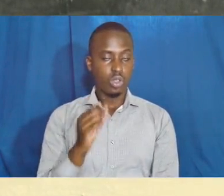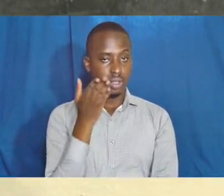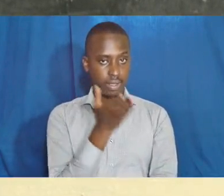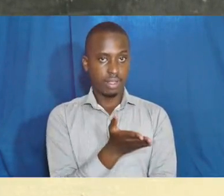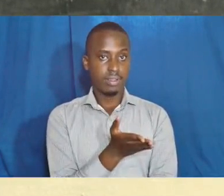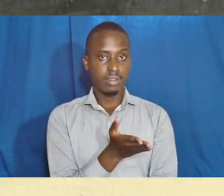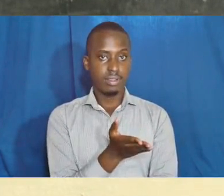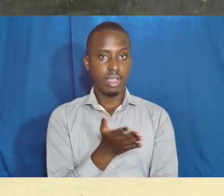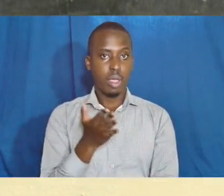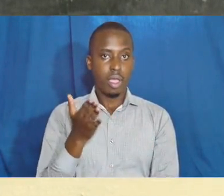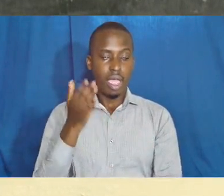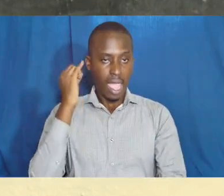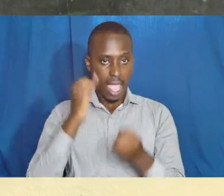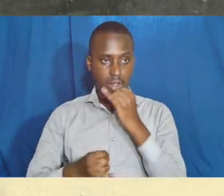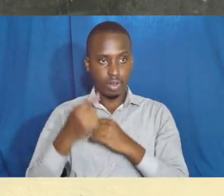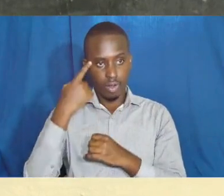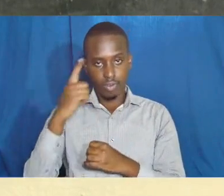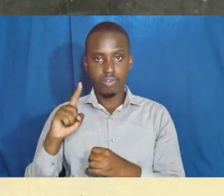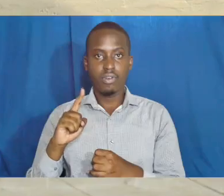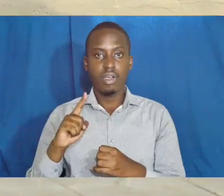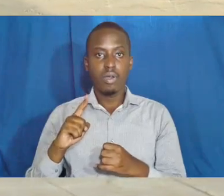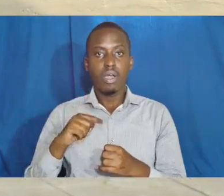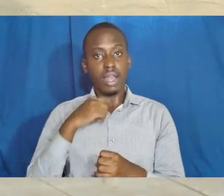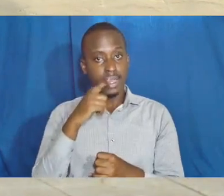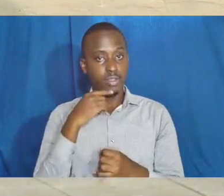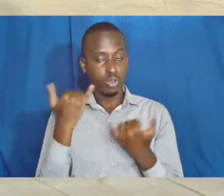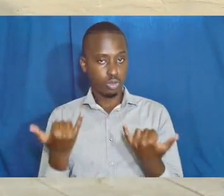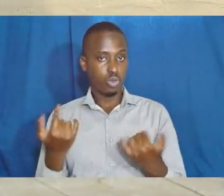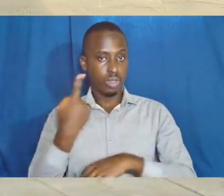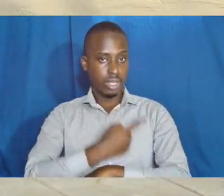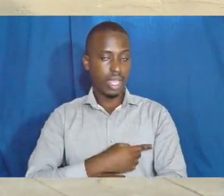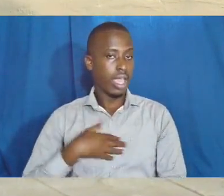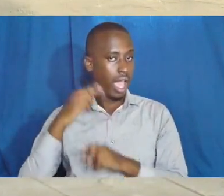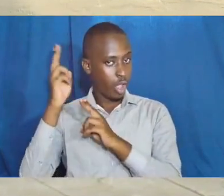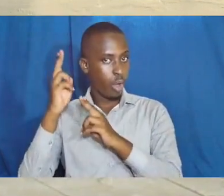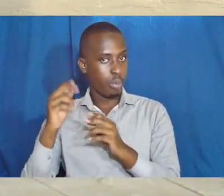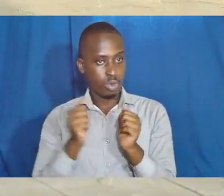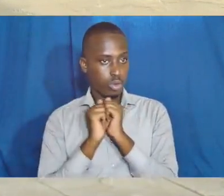So that marks the end of our lesson today. I hope